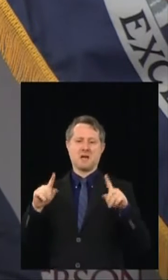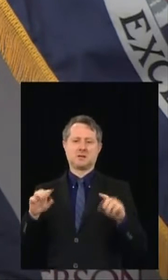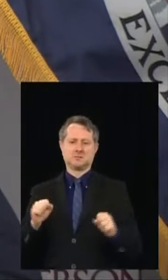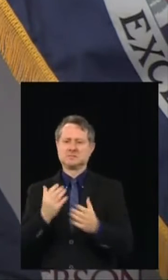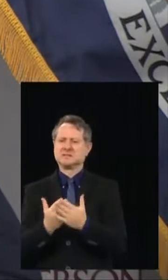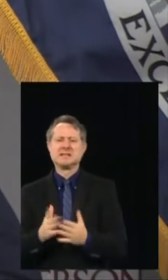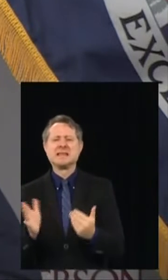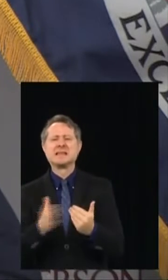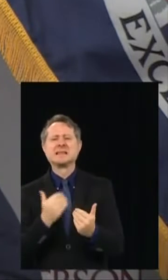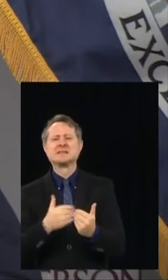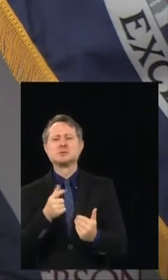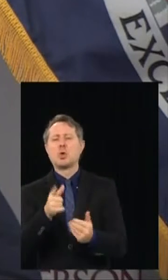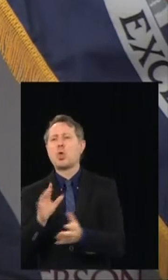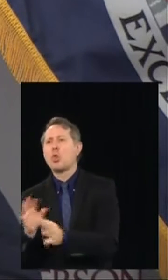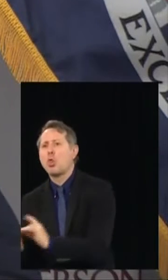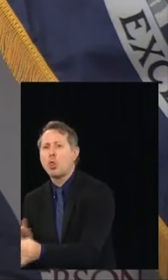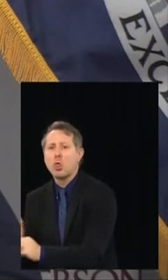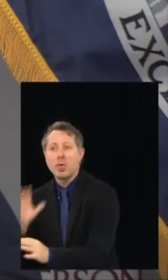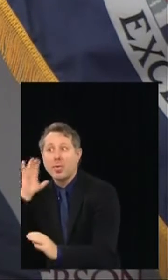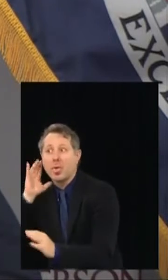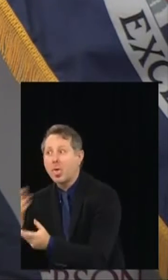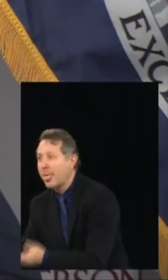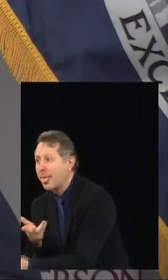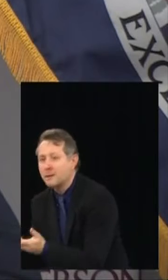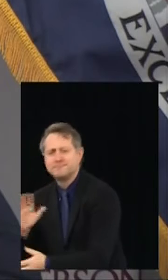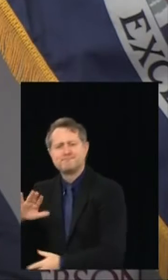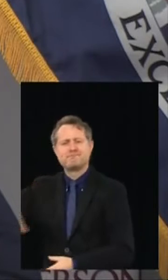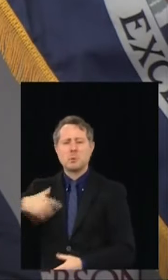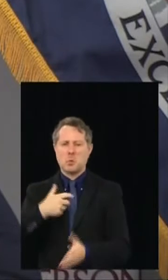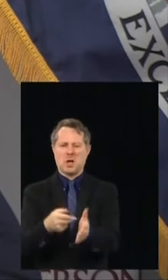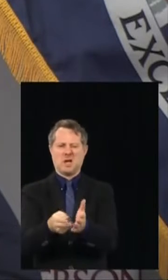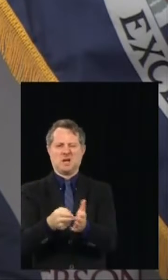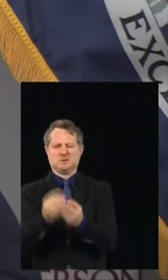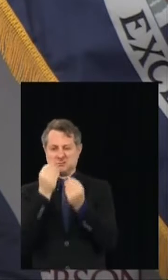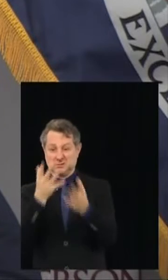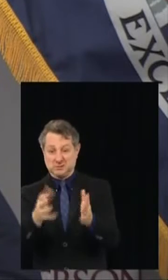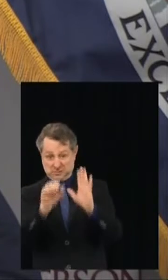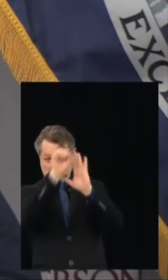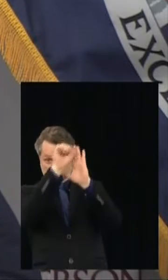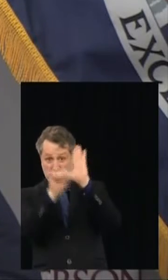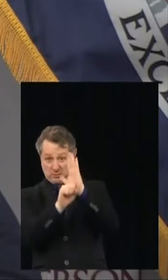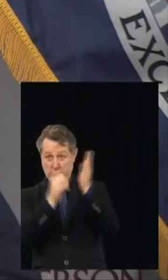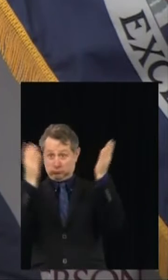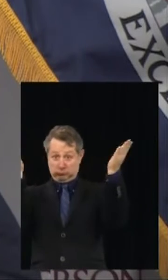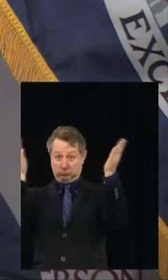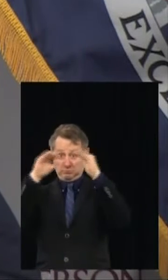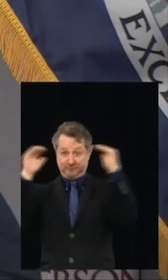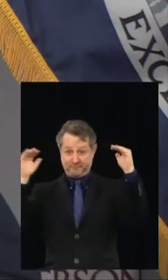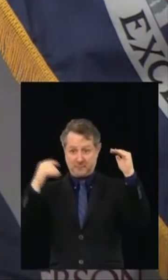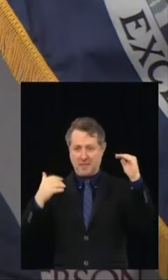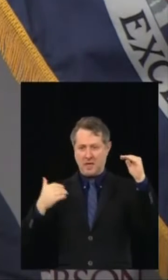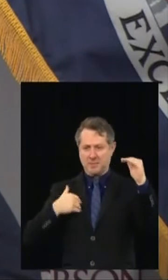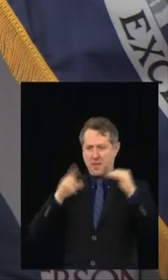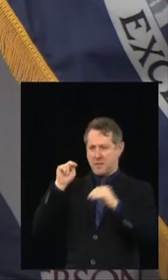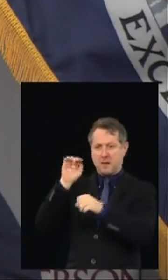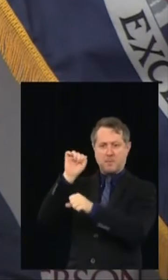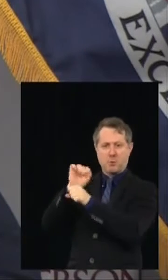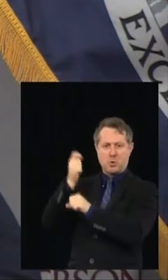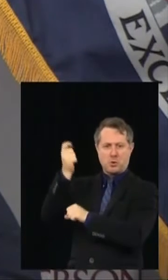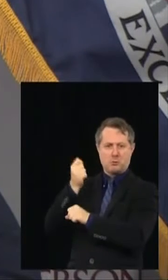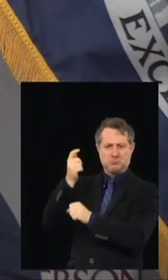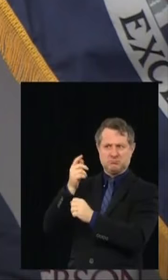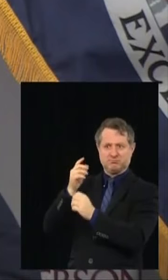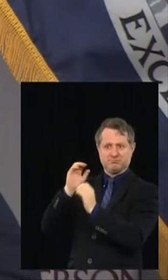just be a little honest here. The states have unemployment systems. The